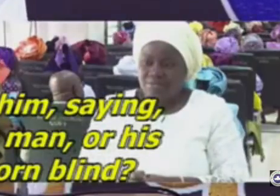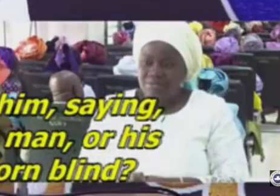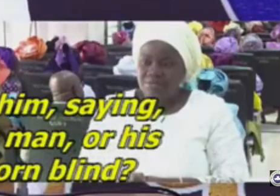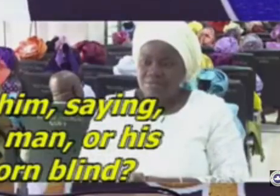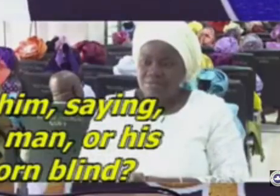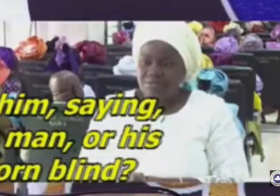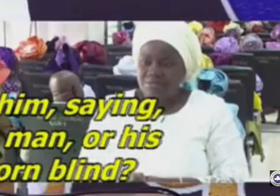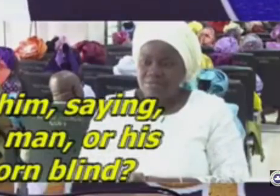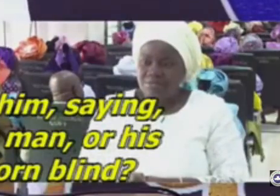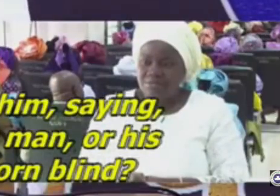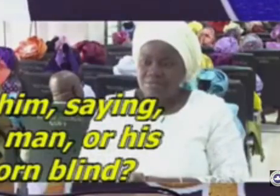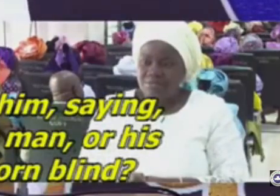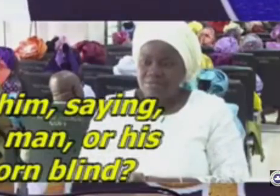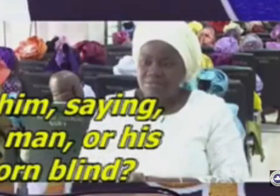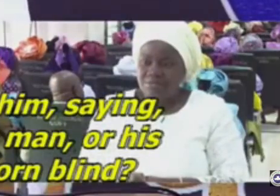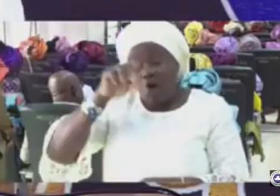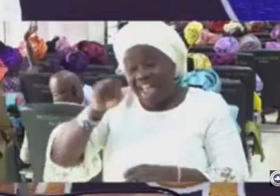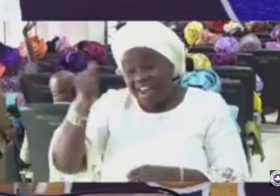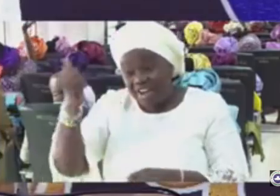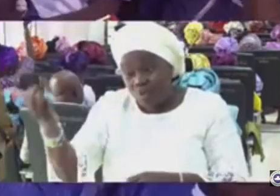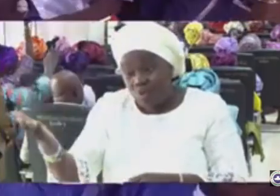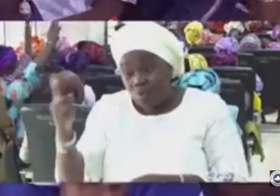the acceptable year for somebody.